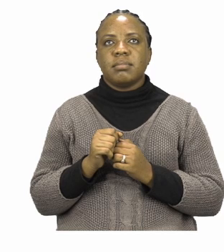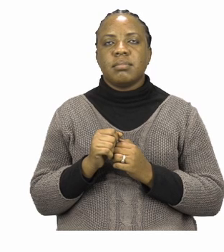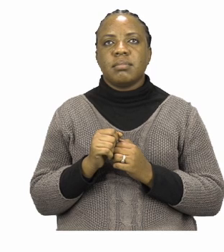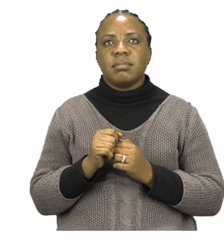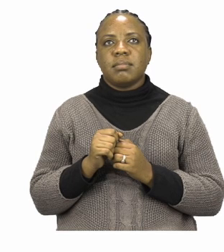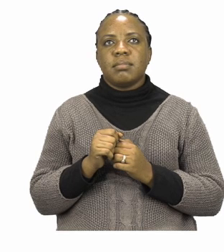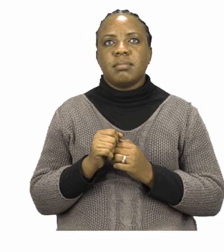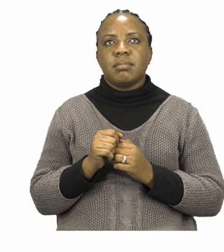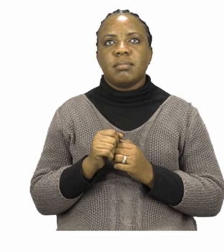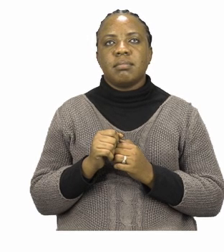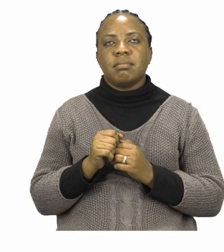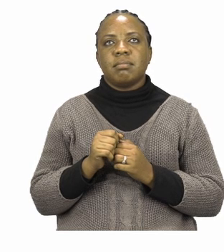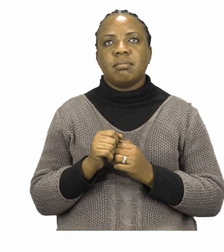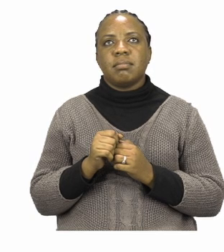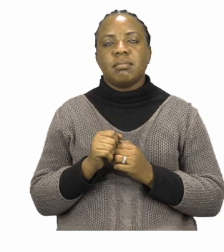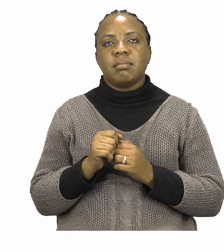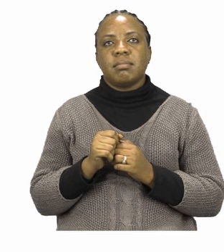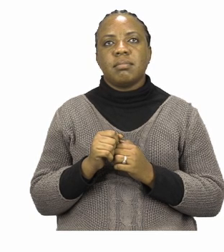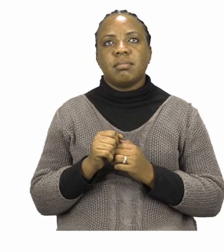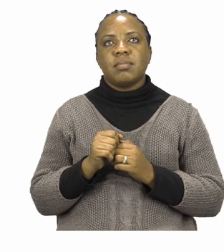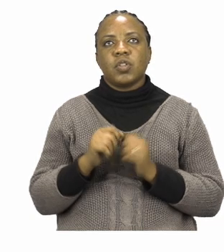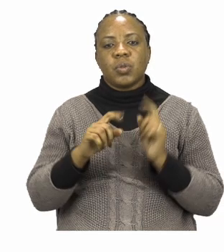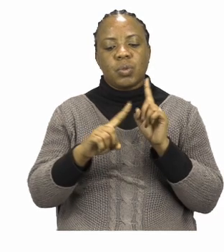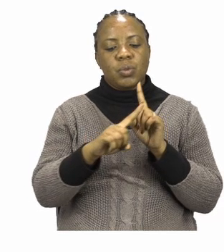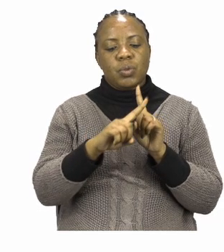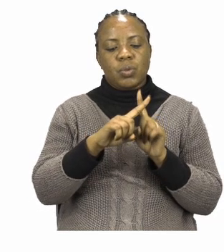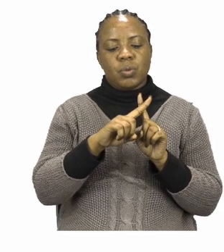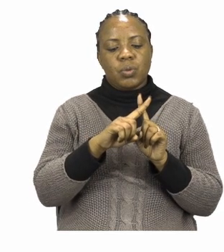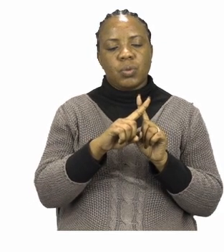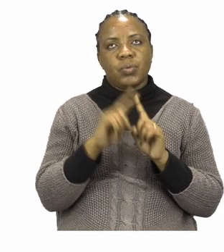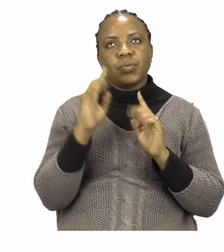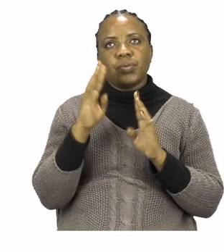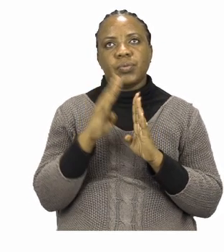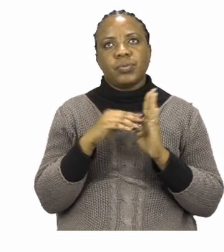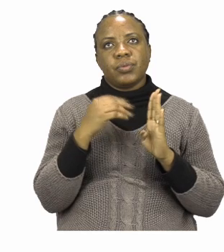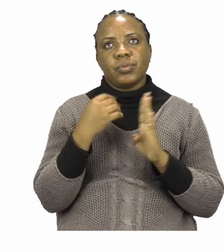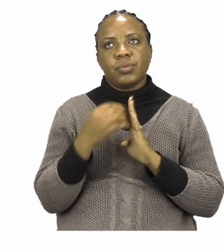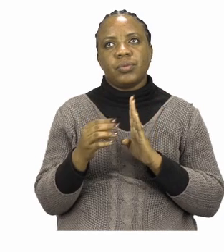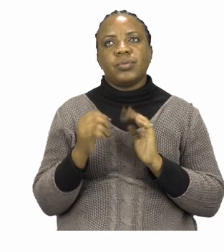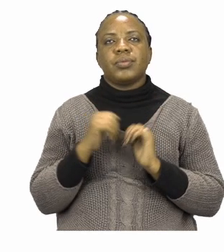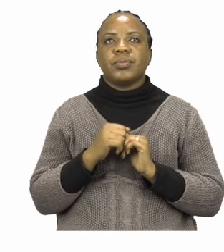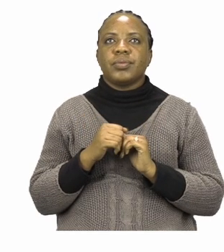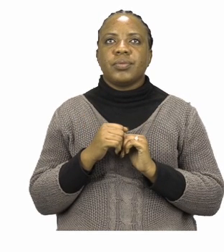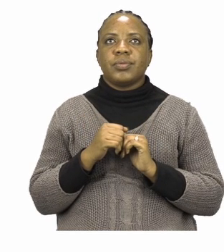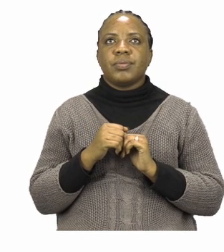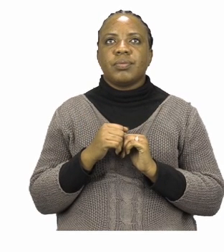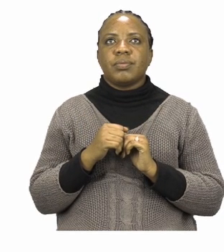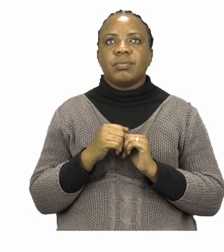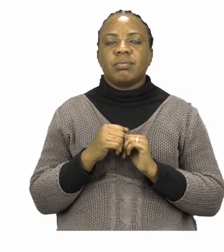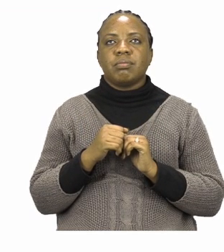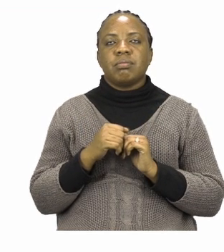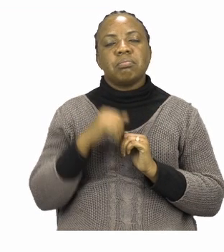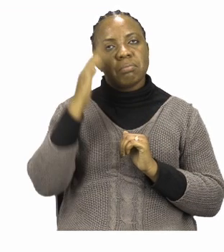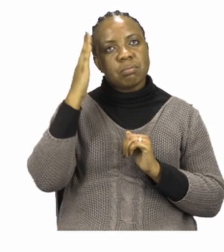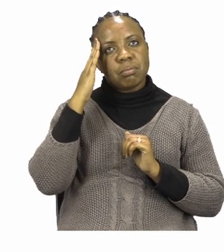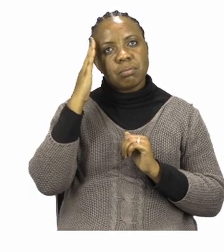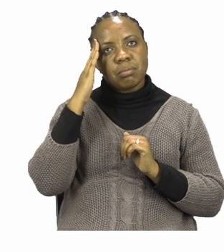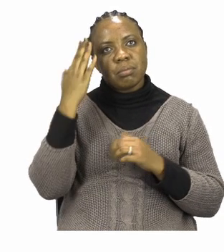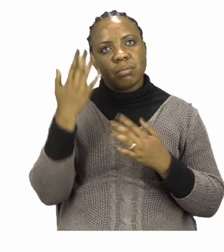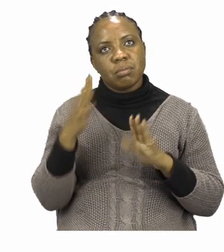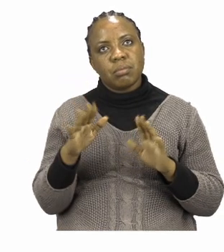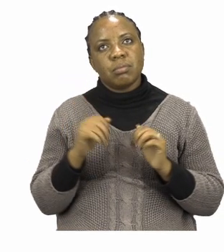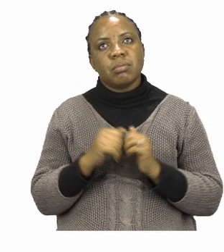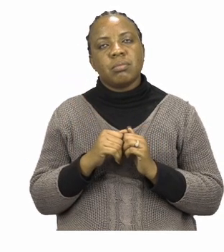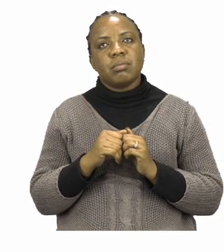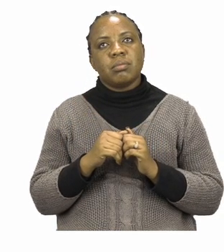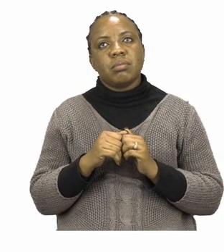be doing times tables. Now, we already know our times tables, but this time, it's going to be our job